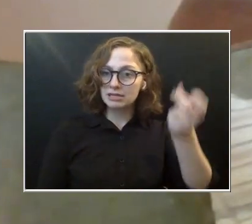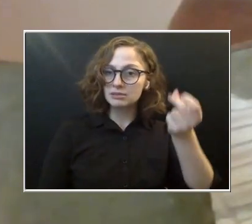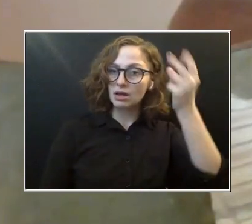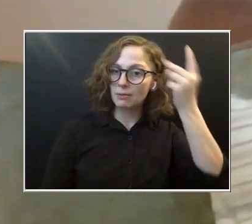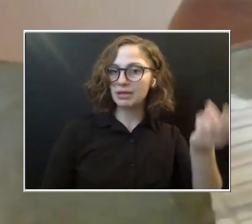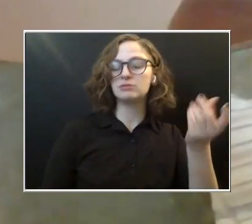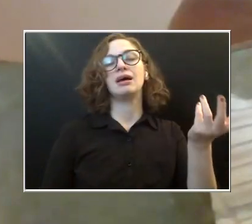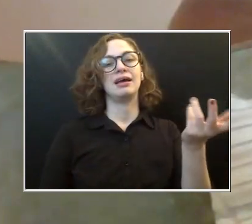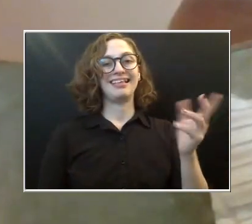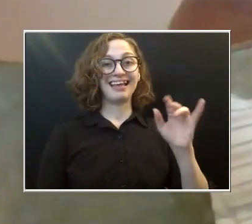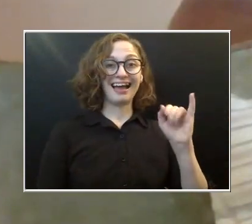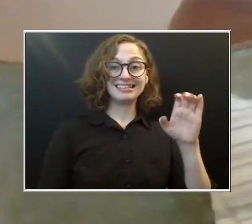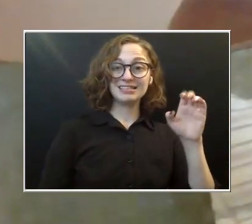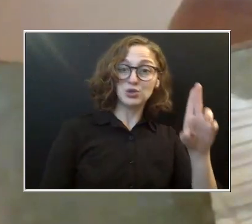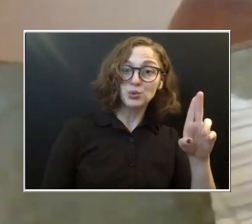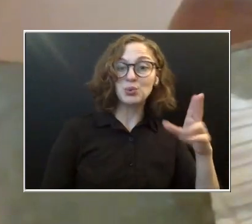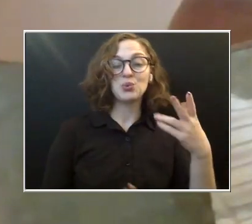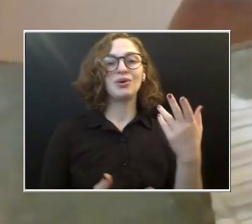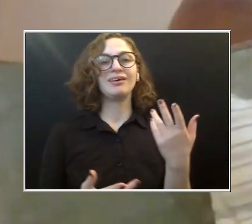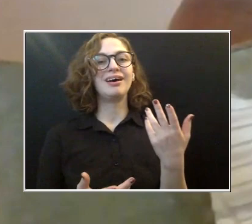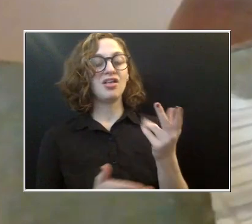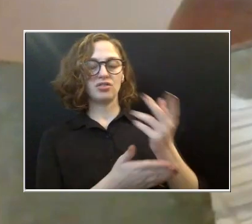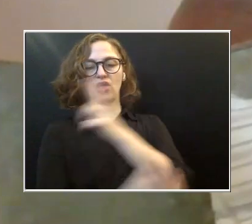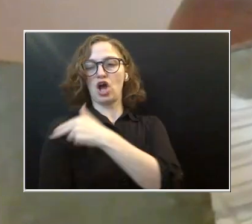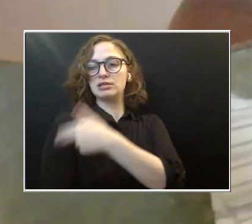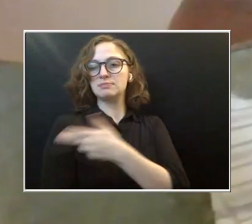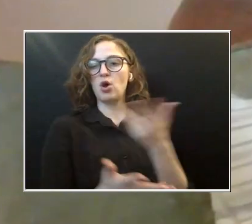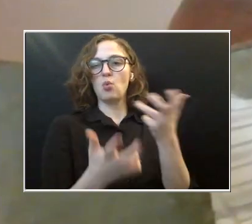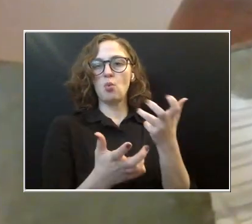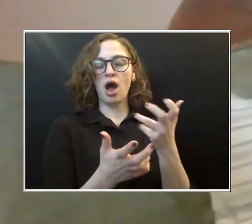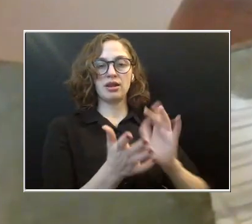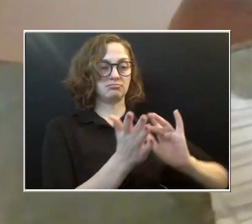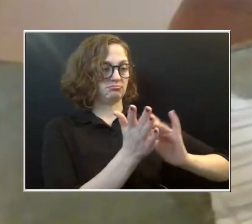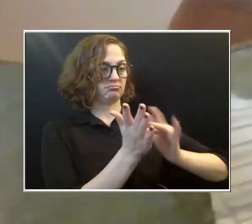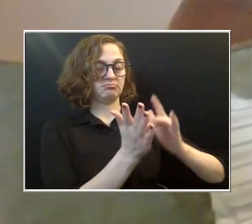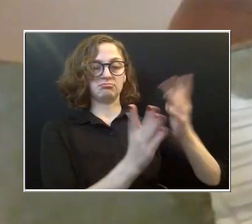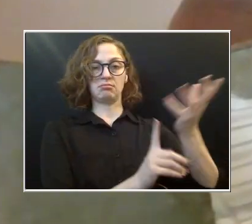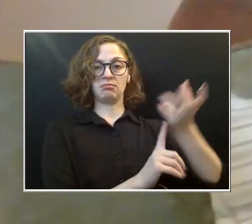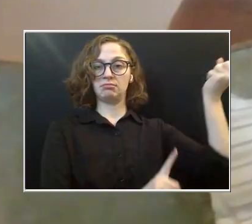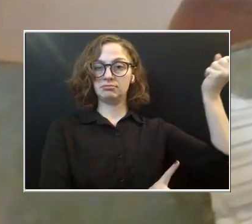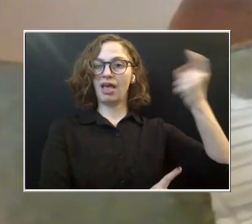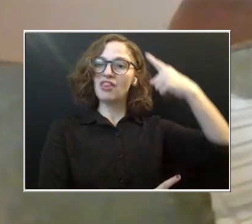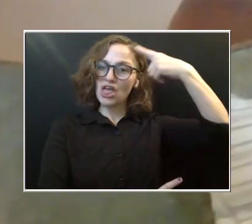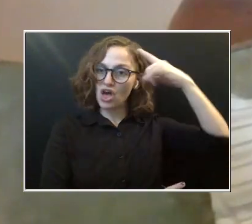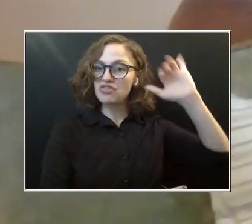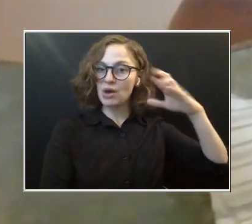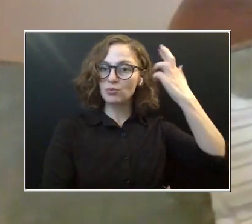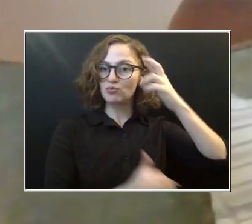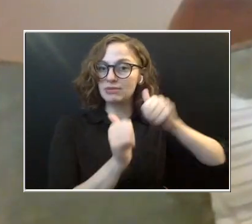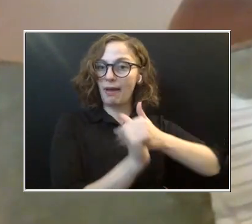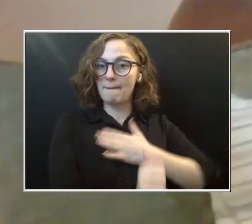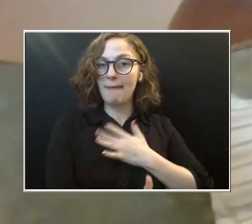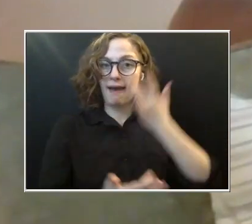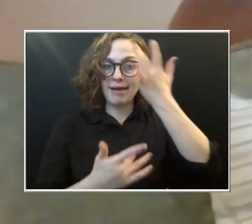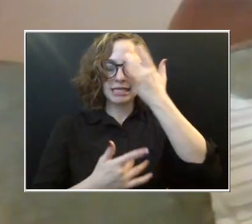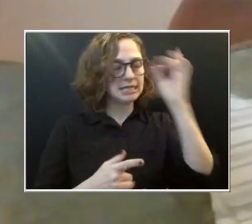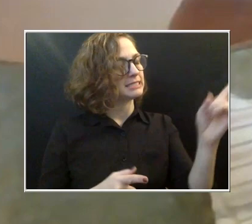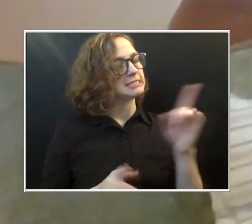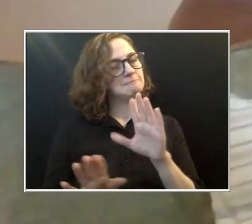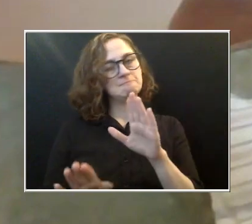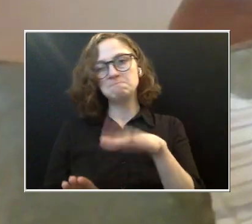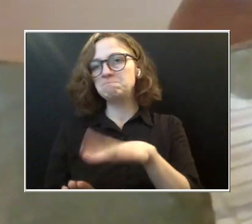that the hospital wanted to take me off of. They thought that was the reason for me being so ill. He kept pushing. But when I moved out here, I had